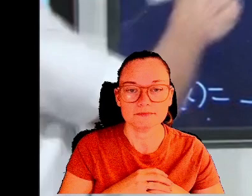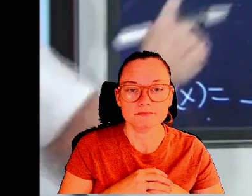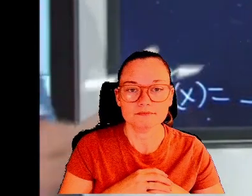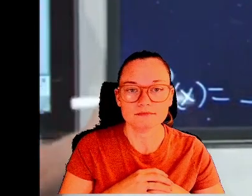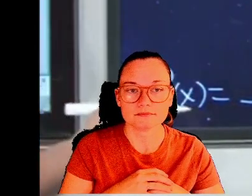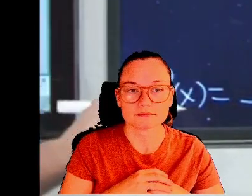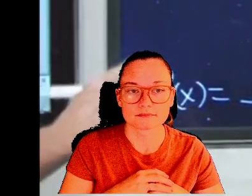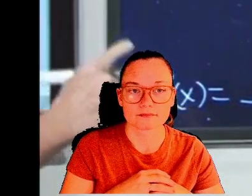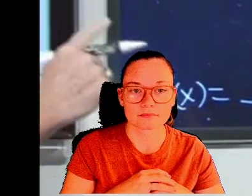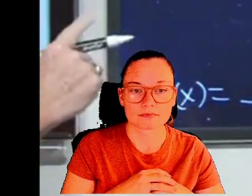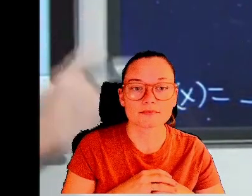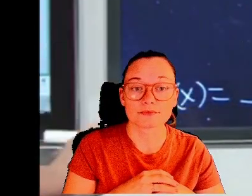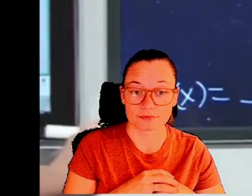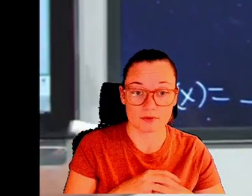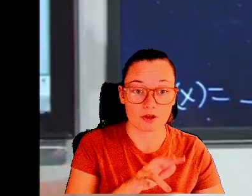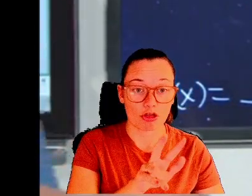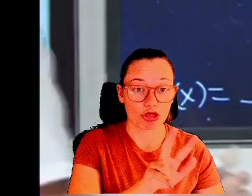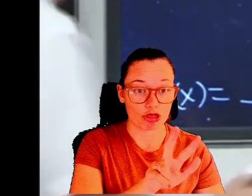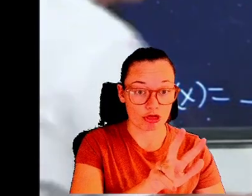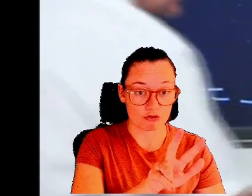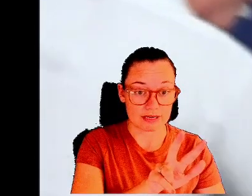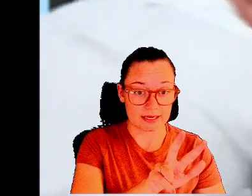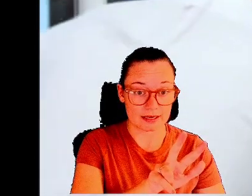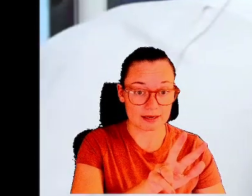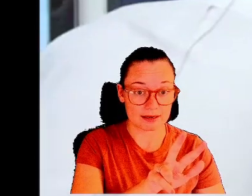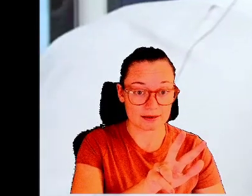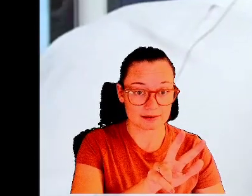y-coordinate if the x-coordinate was 1.